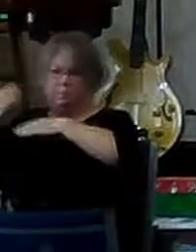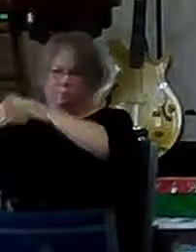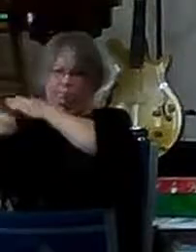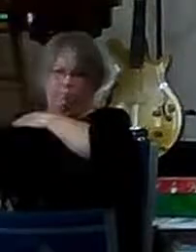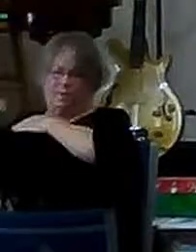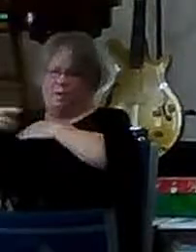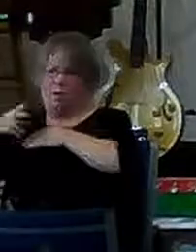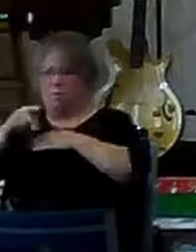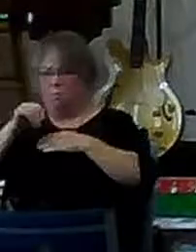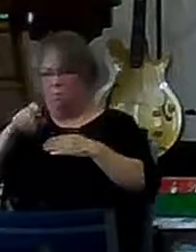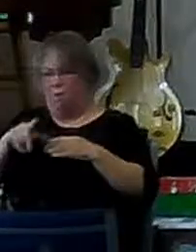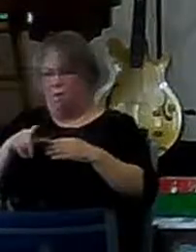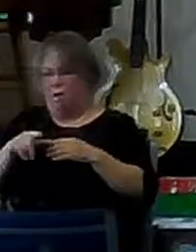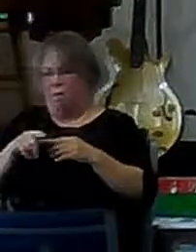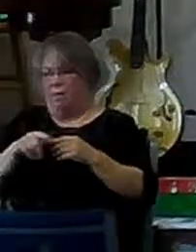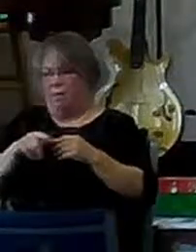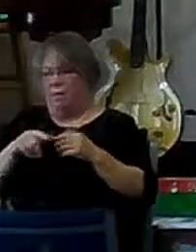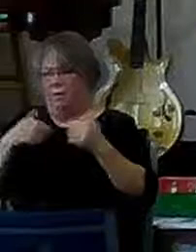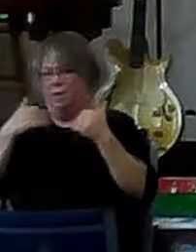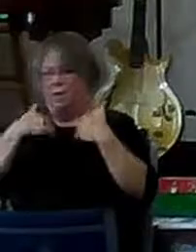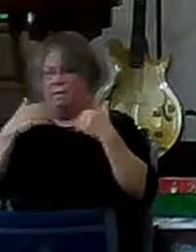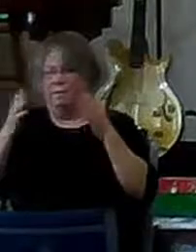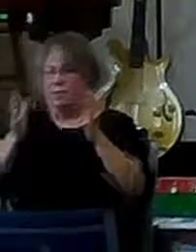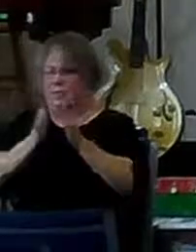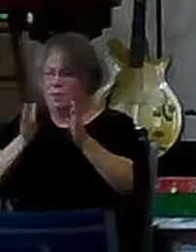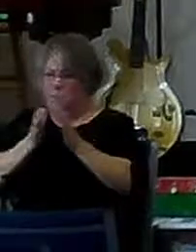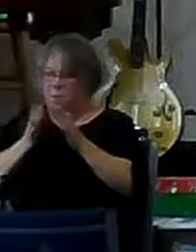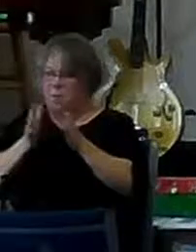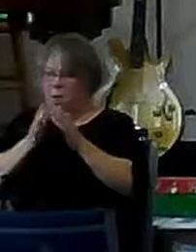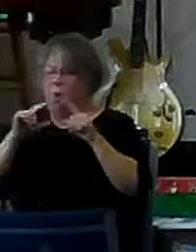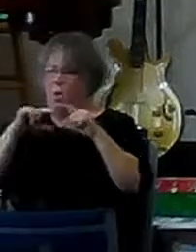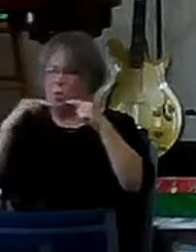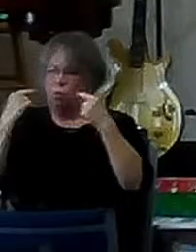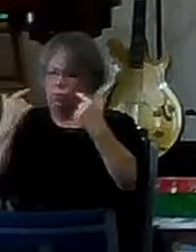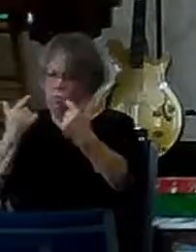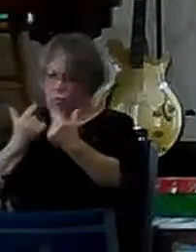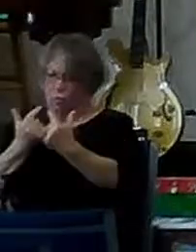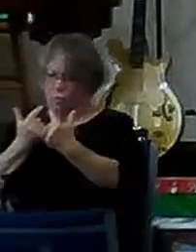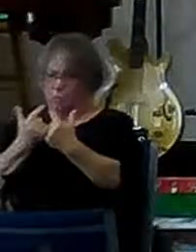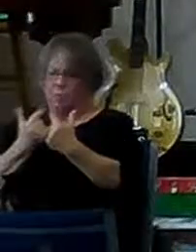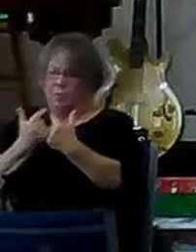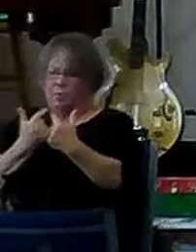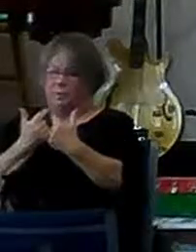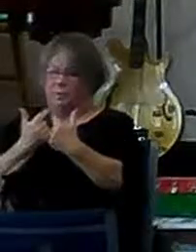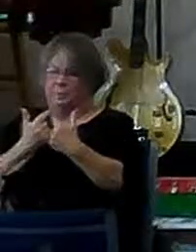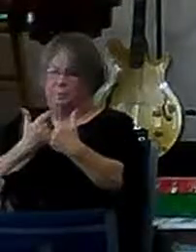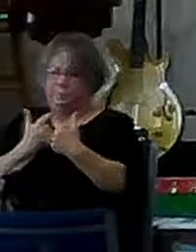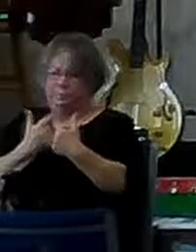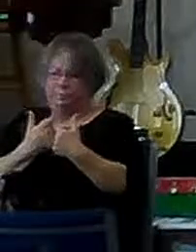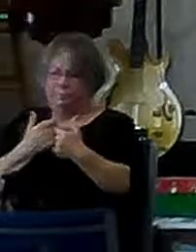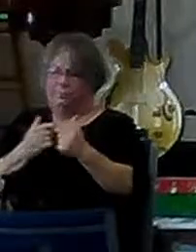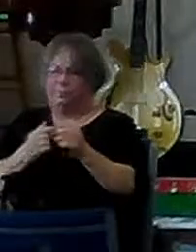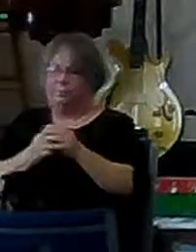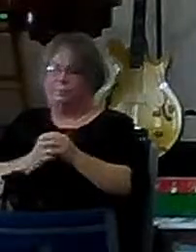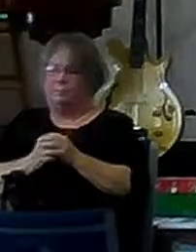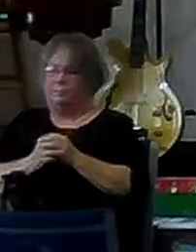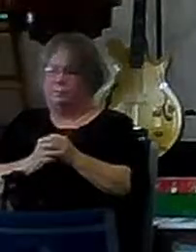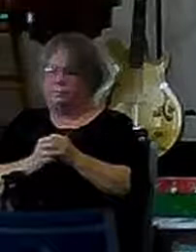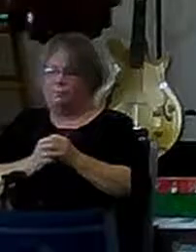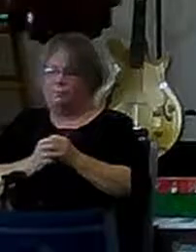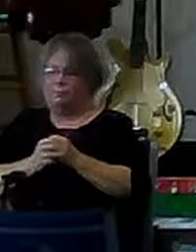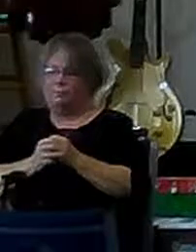noses. He could take attendance. Remember in the old days in Sunday school, you had the attendance book. Some churches probably still do